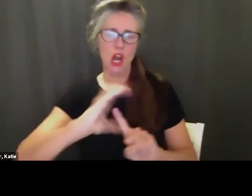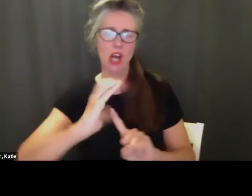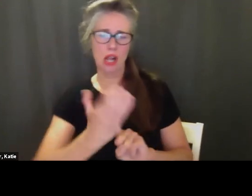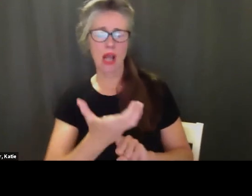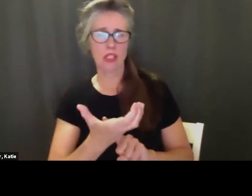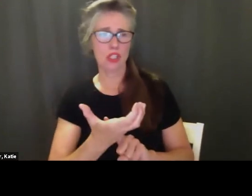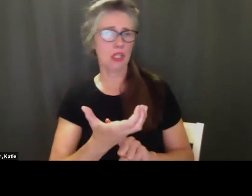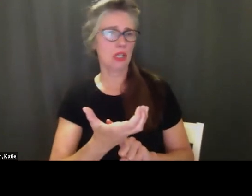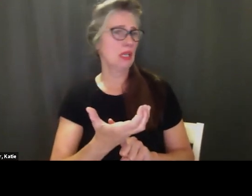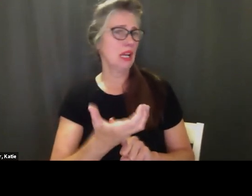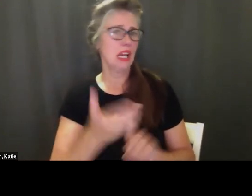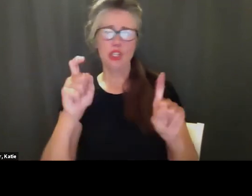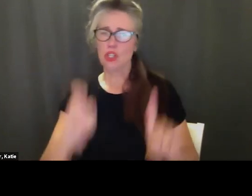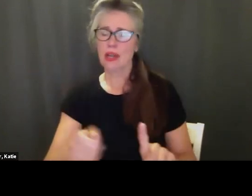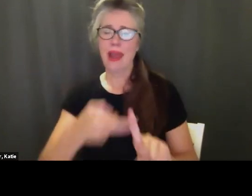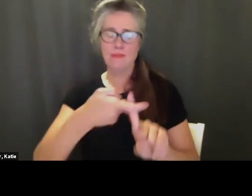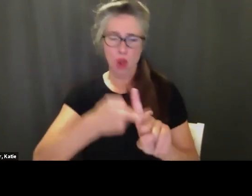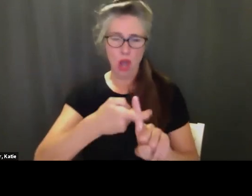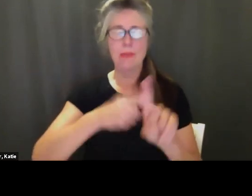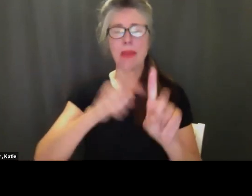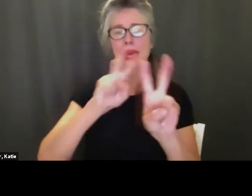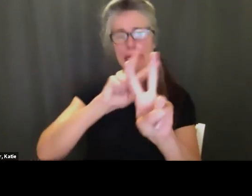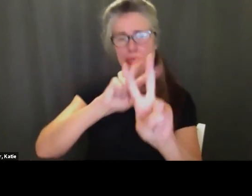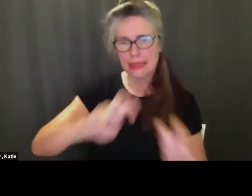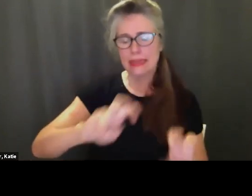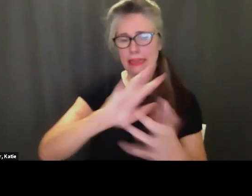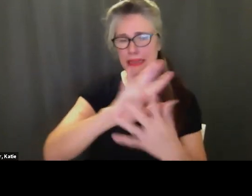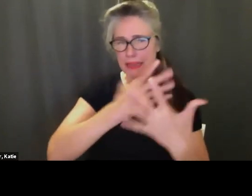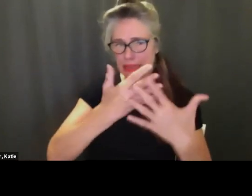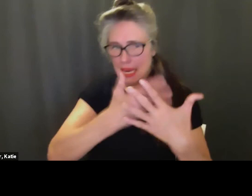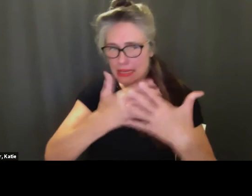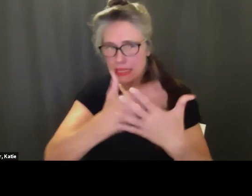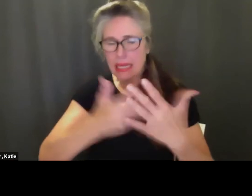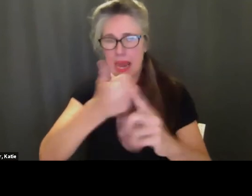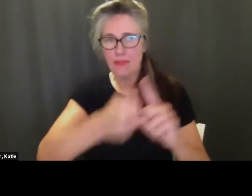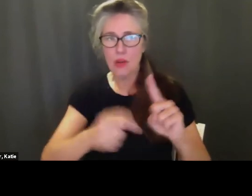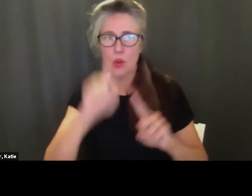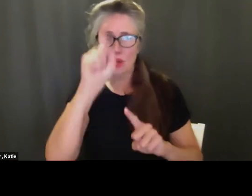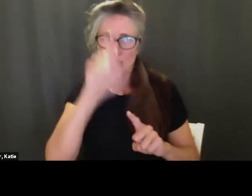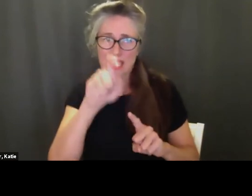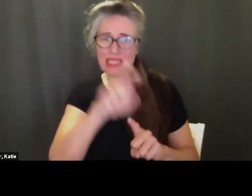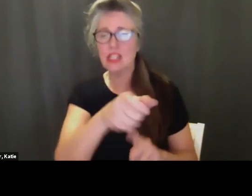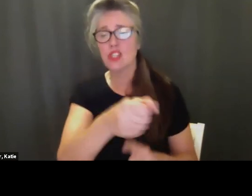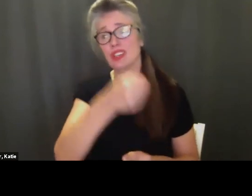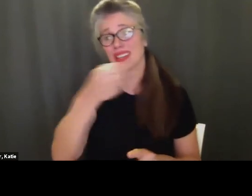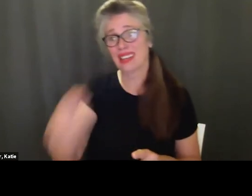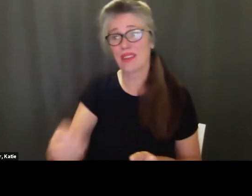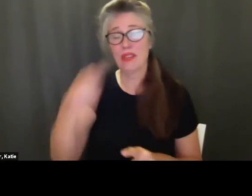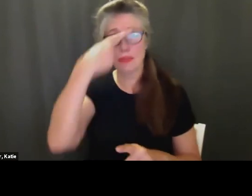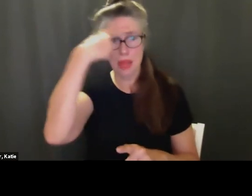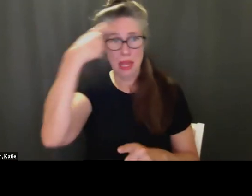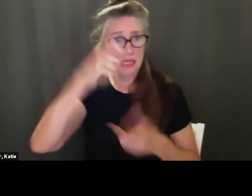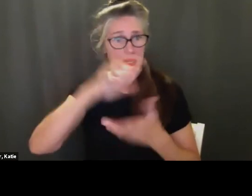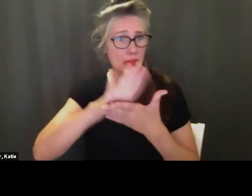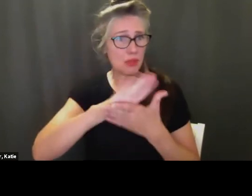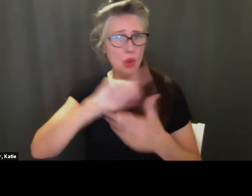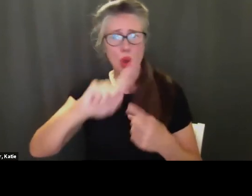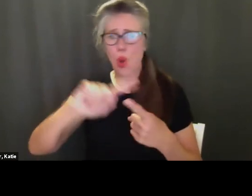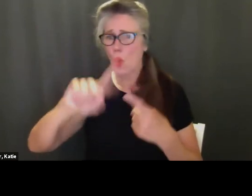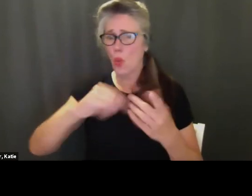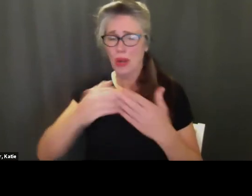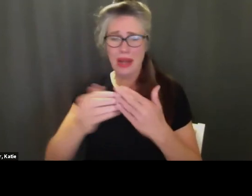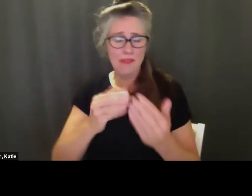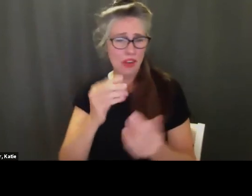include automatic testing, and everyone who needs it should get summer school for wherever they need more strengths. And